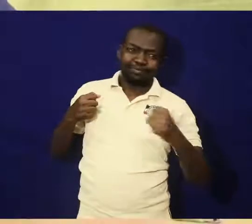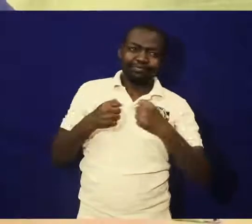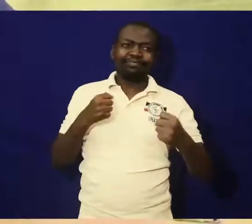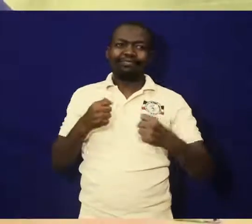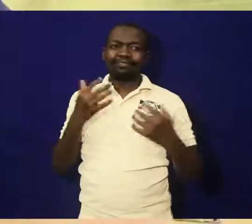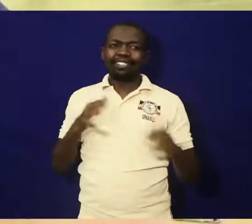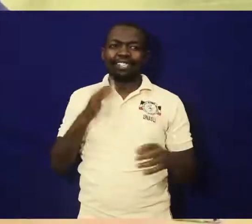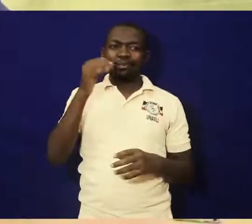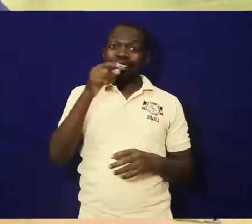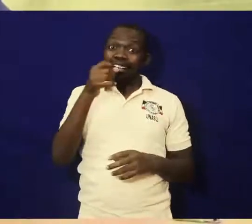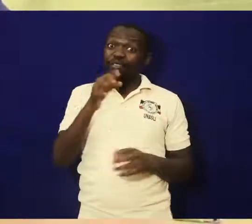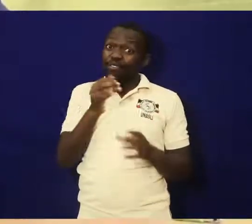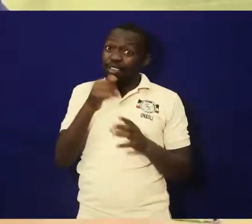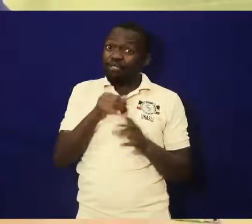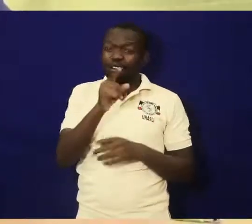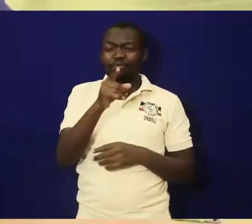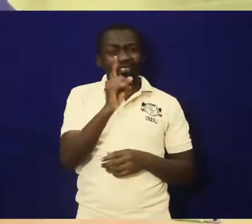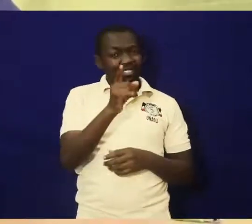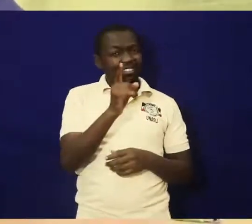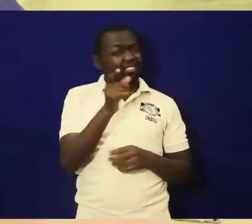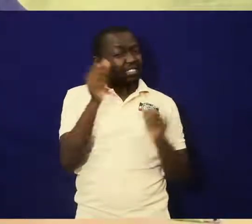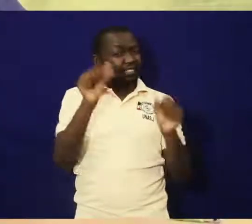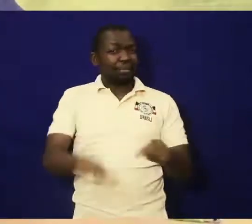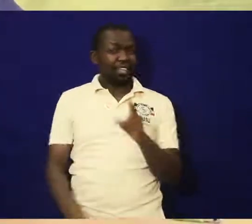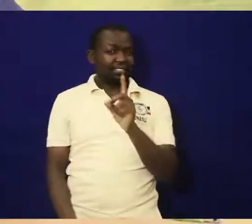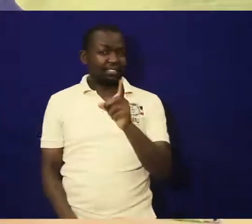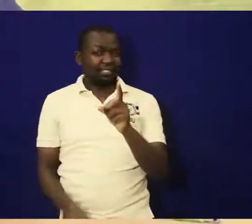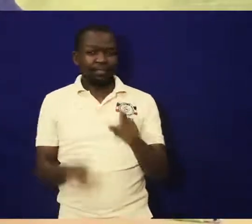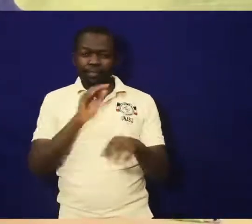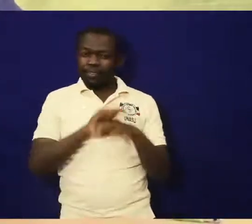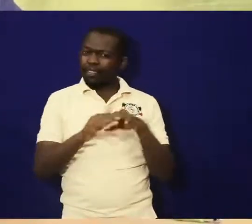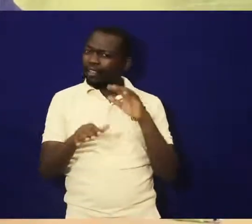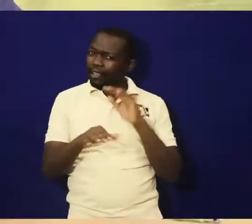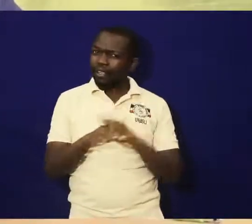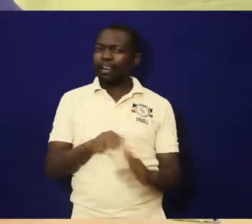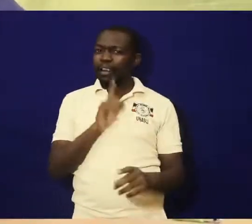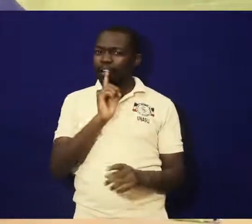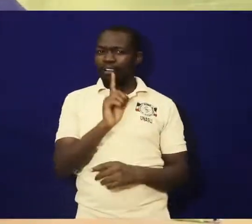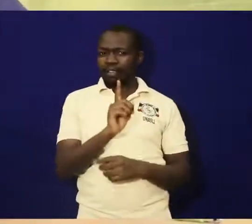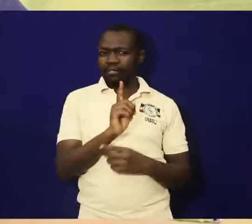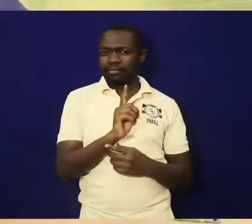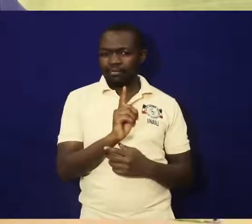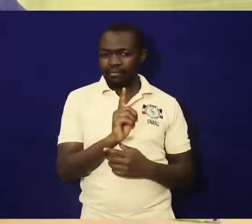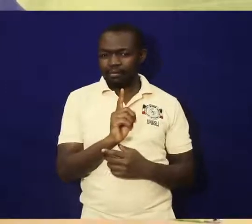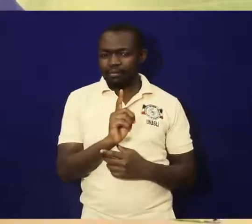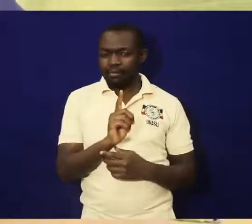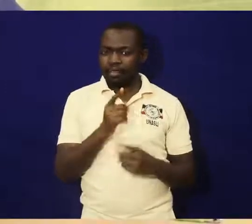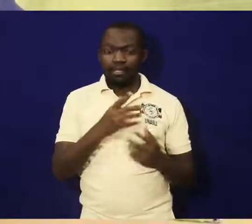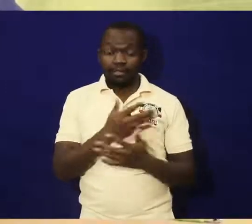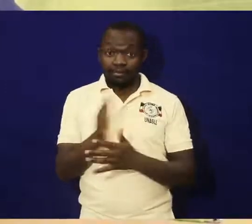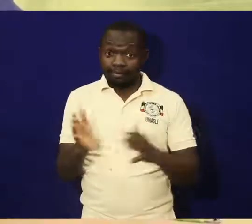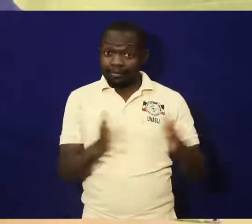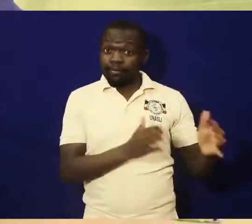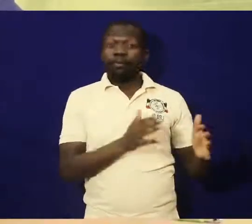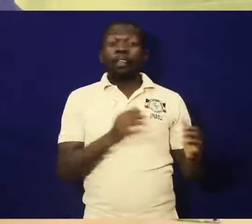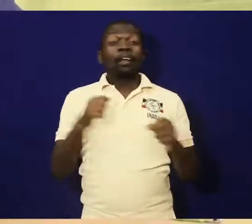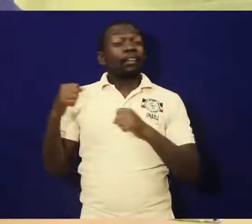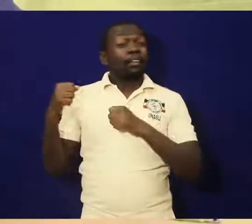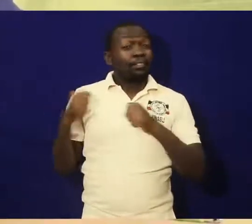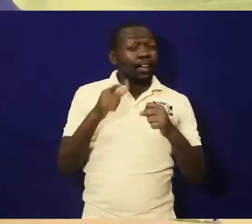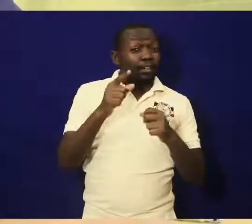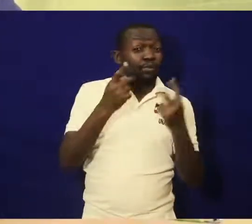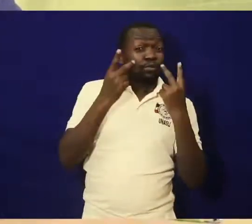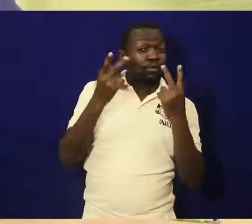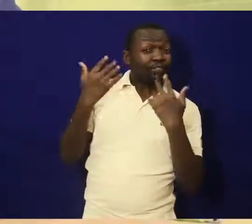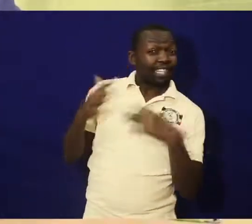That was very bad for someone. Never do it again. Anyway, whatever the case, the fight you